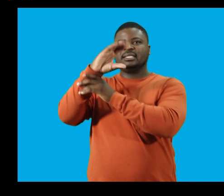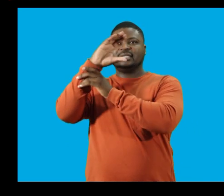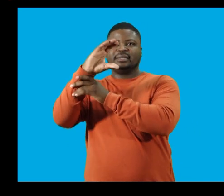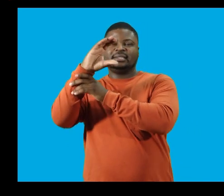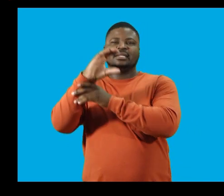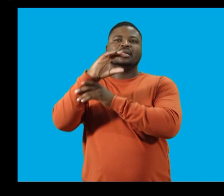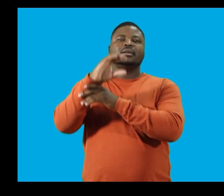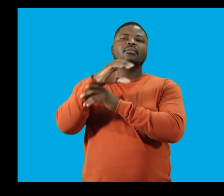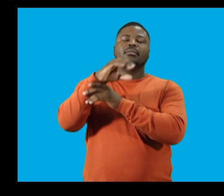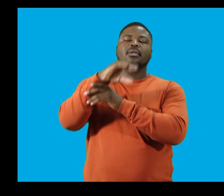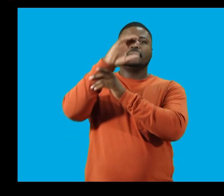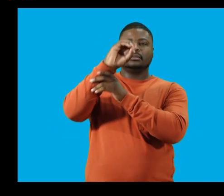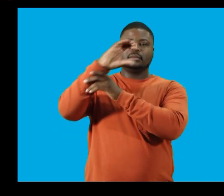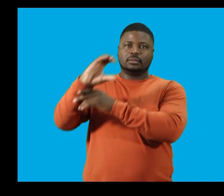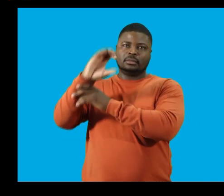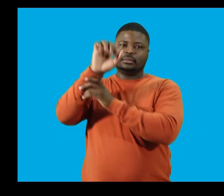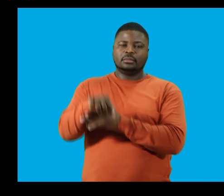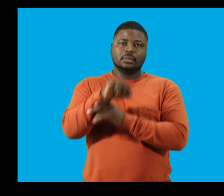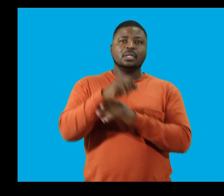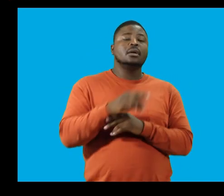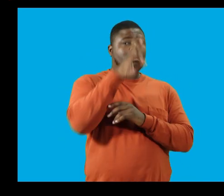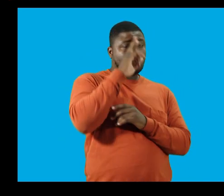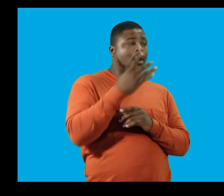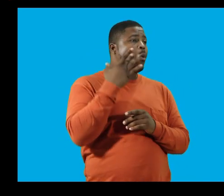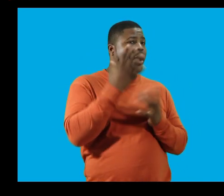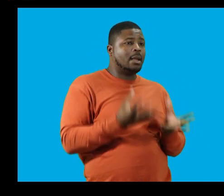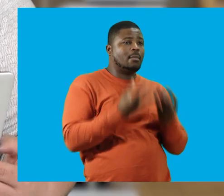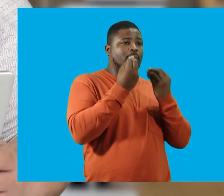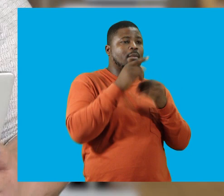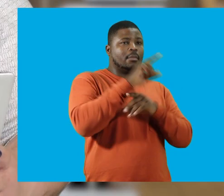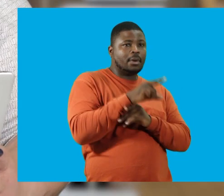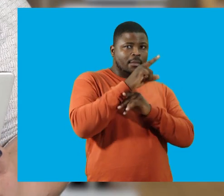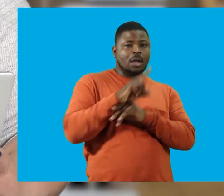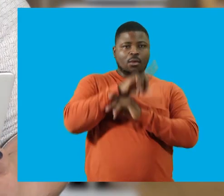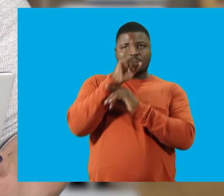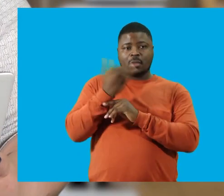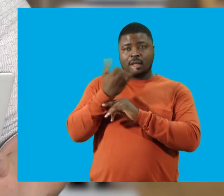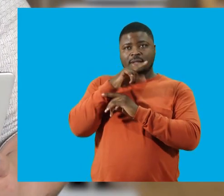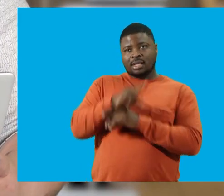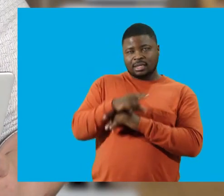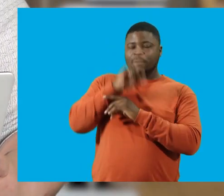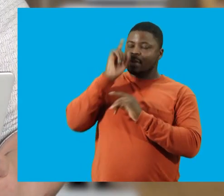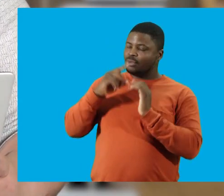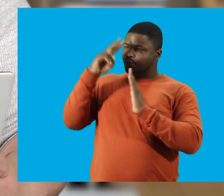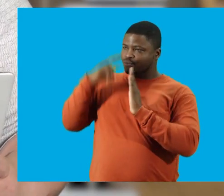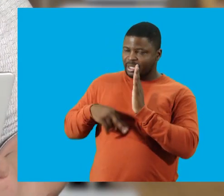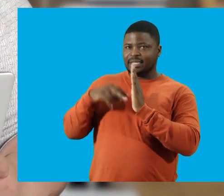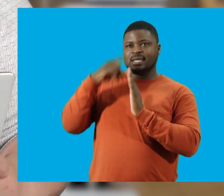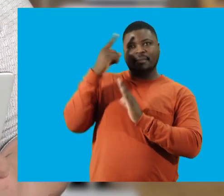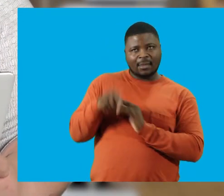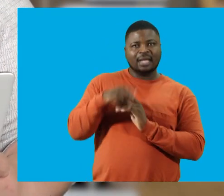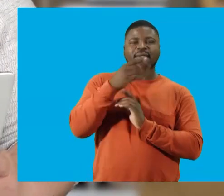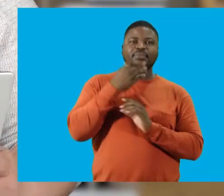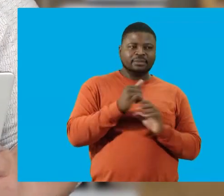degrees Celsius. So when you get a question like that, please make sure that you read from the correct thermometer